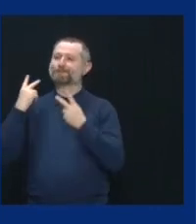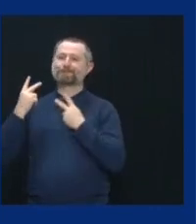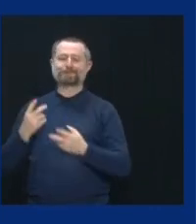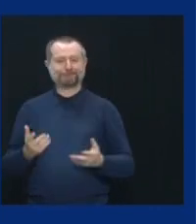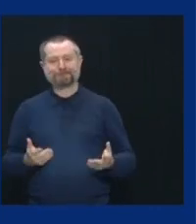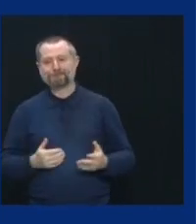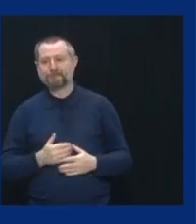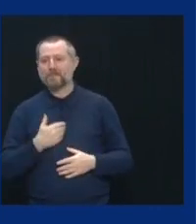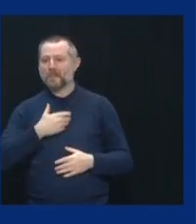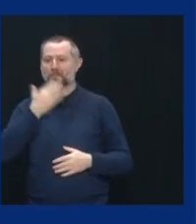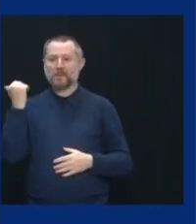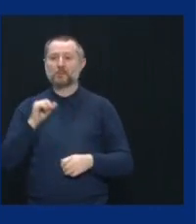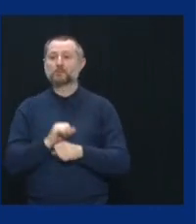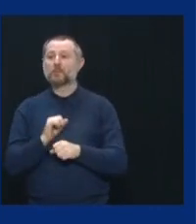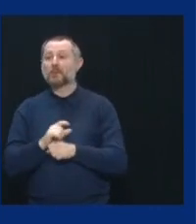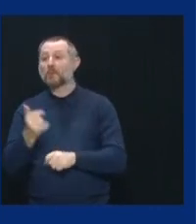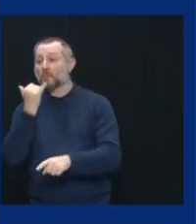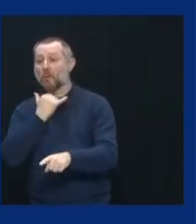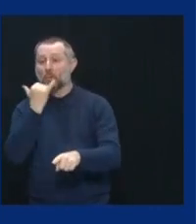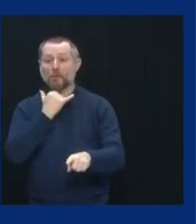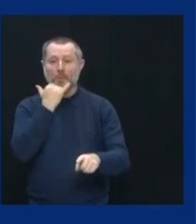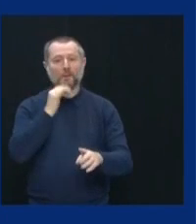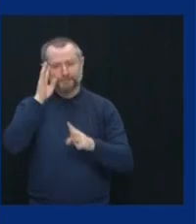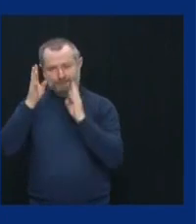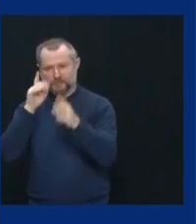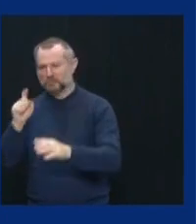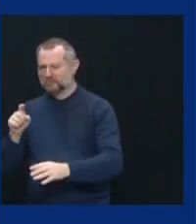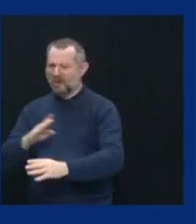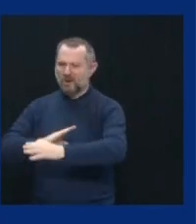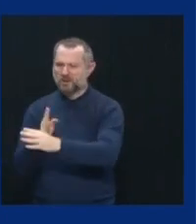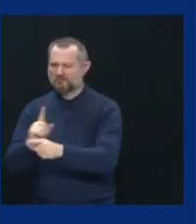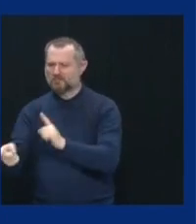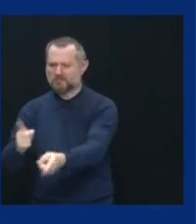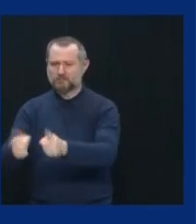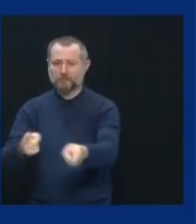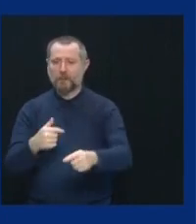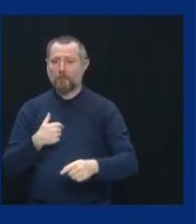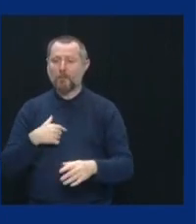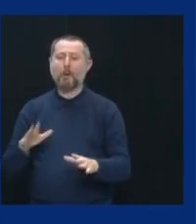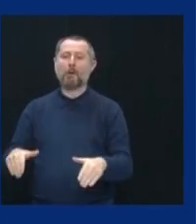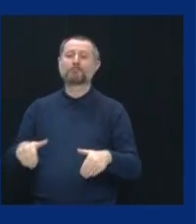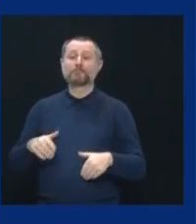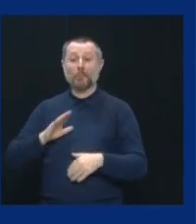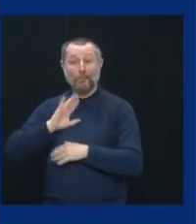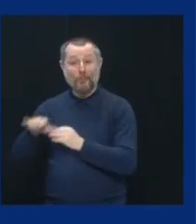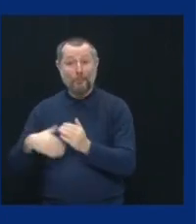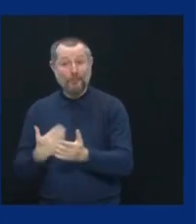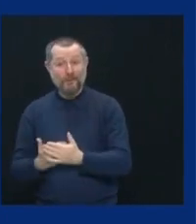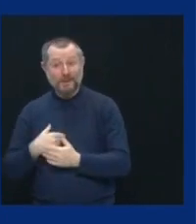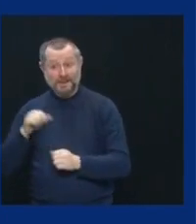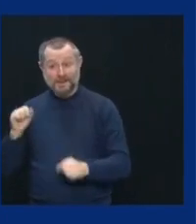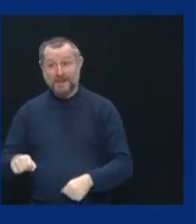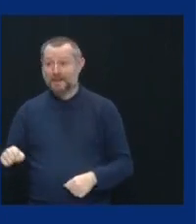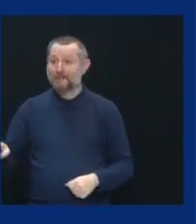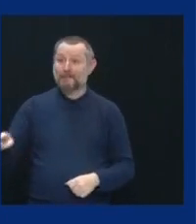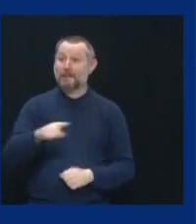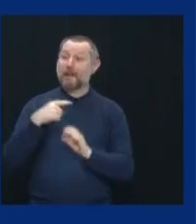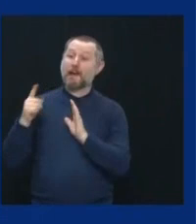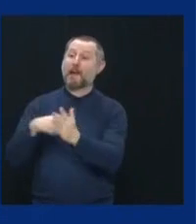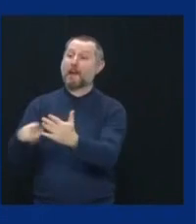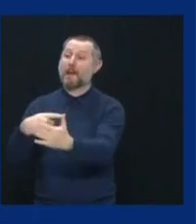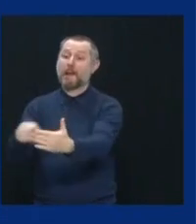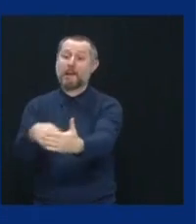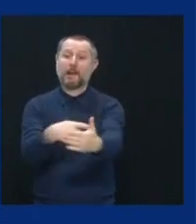of knocking down the disinformation. You'd never knock down all these conspiracy theories, the political conspiracy theories, because